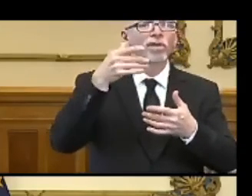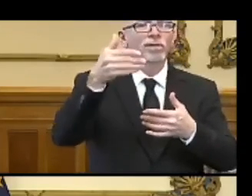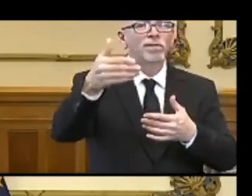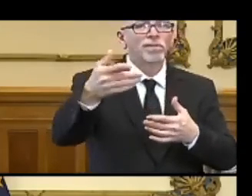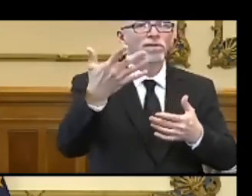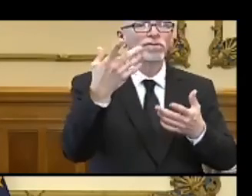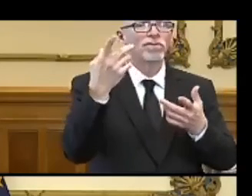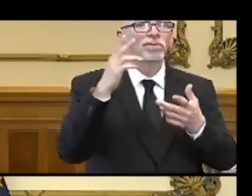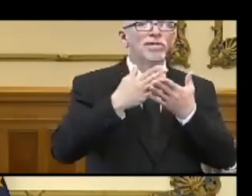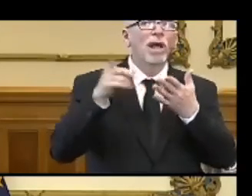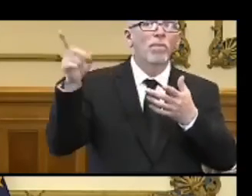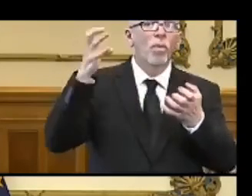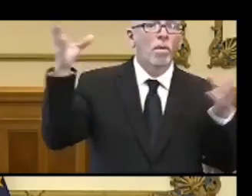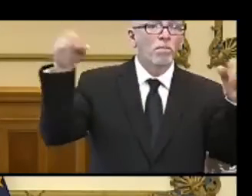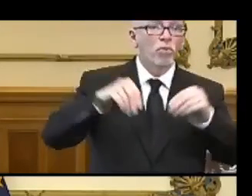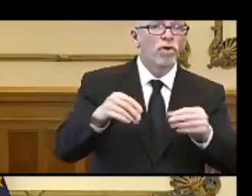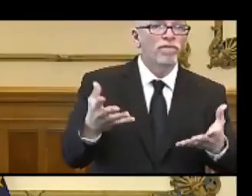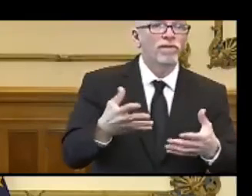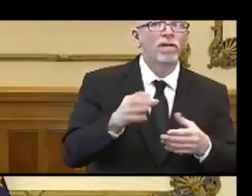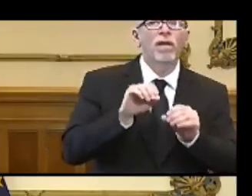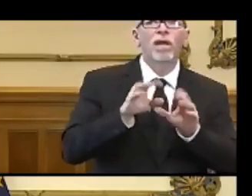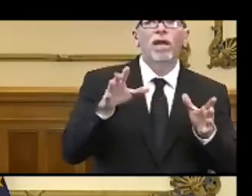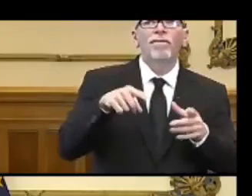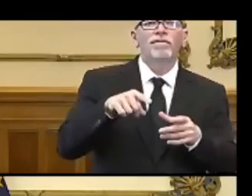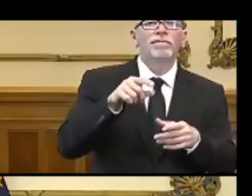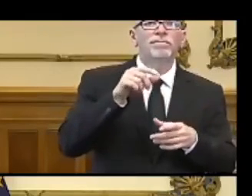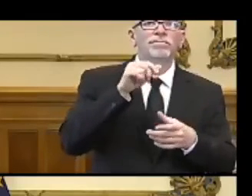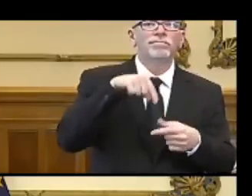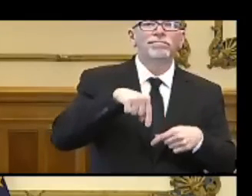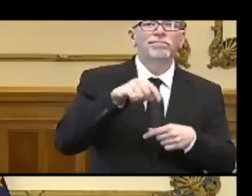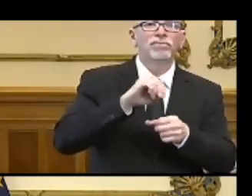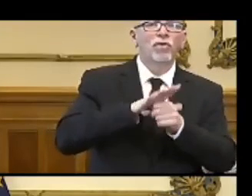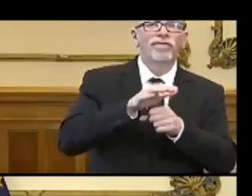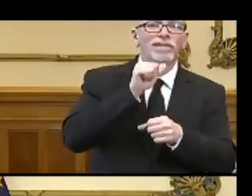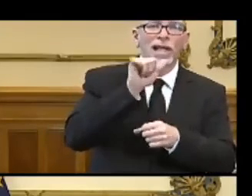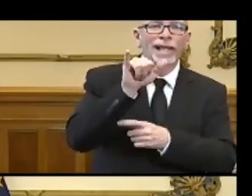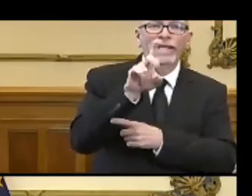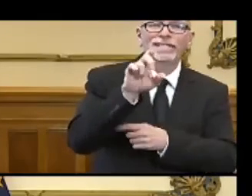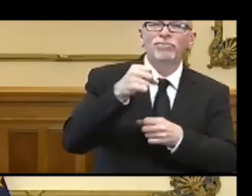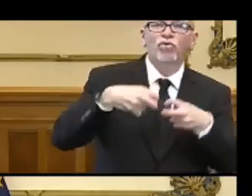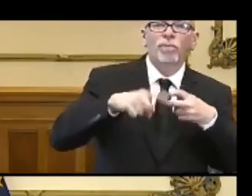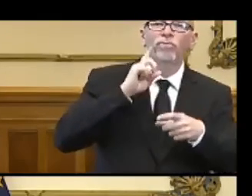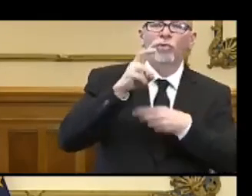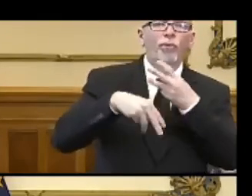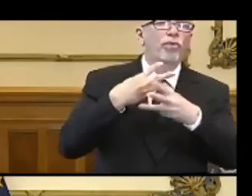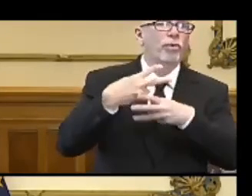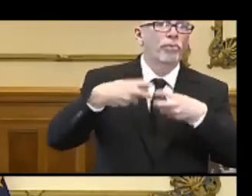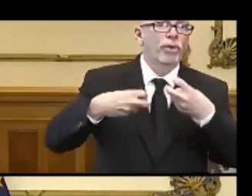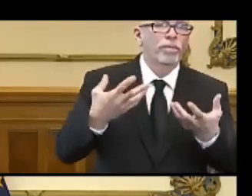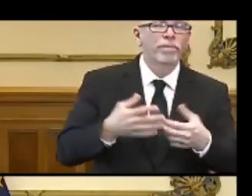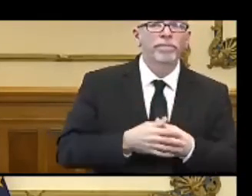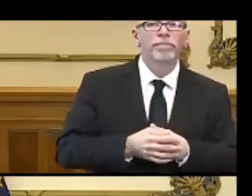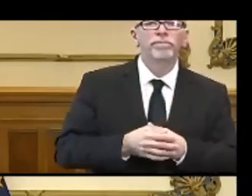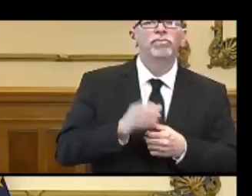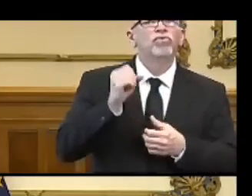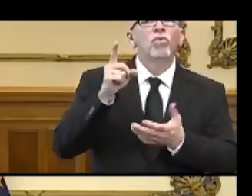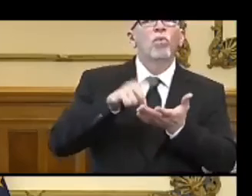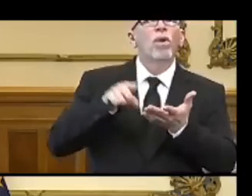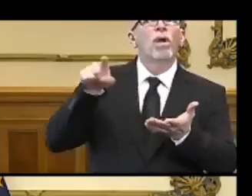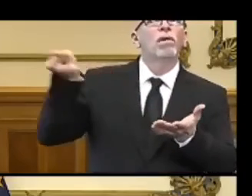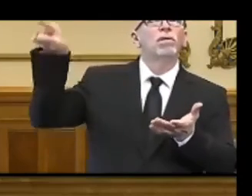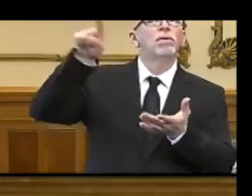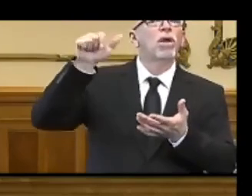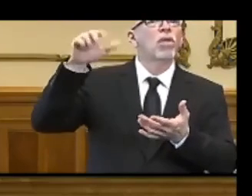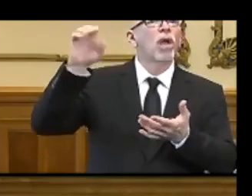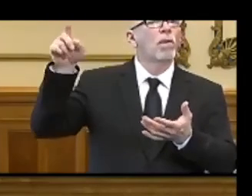here. This obviously isn't an Indiana problem. This is a global problem. What are they telling you in terms of what they're looking at